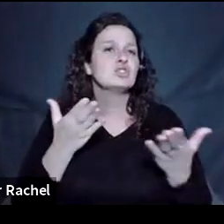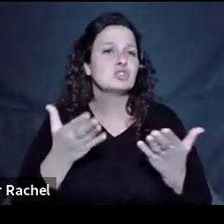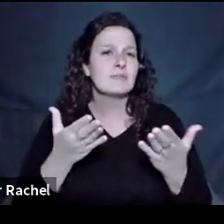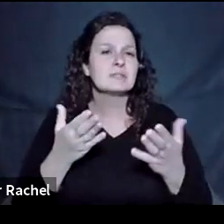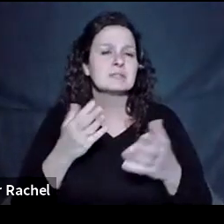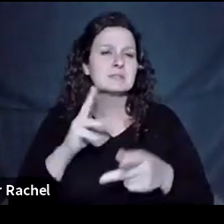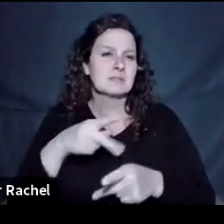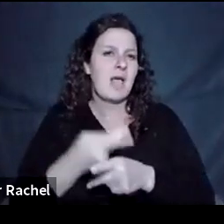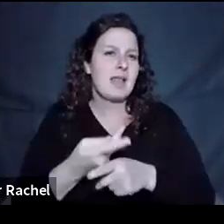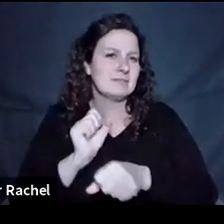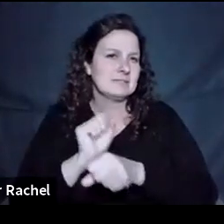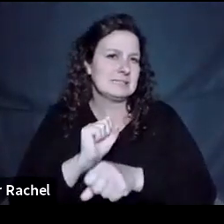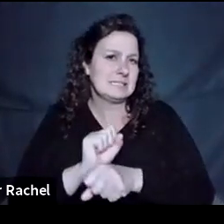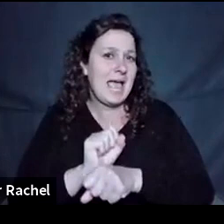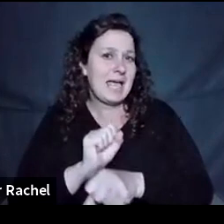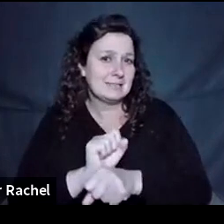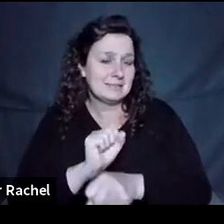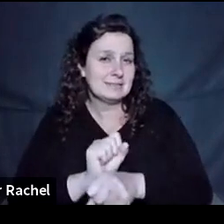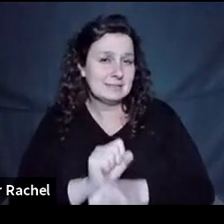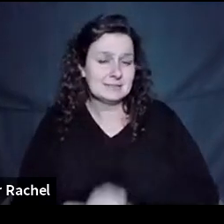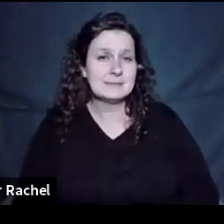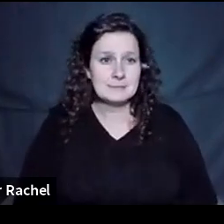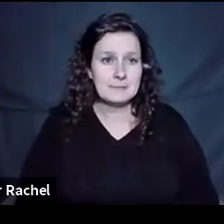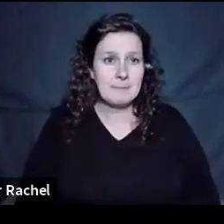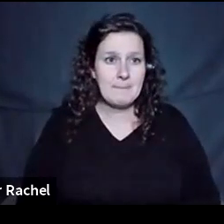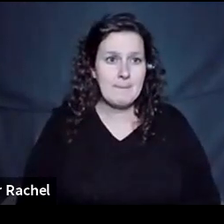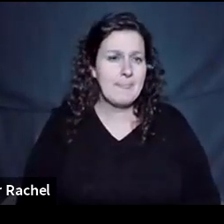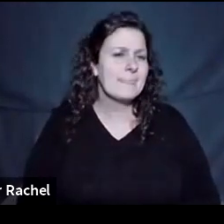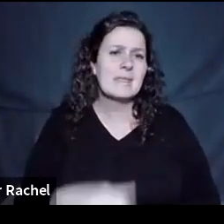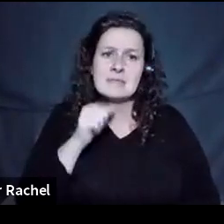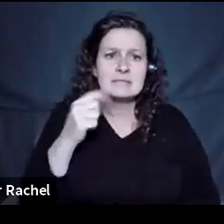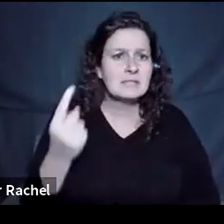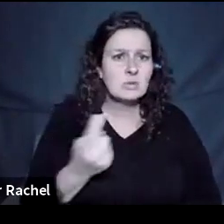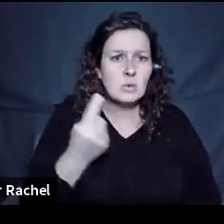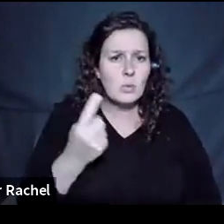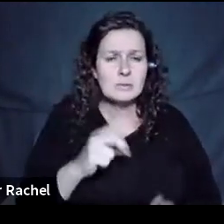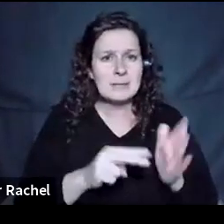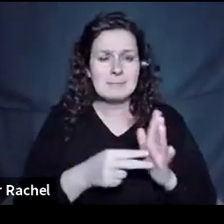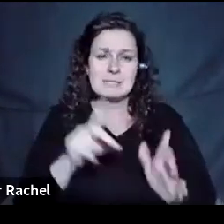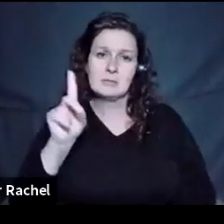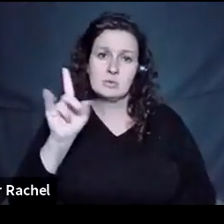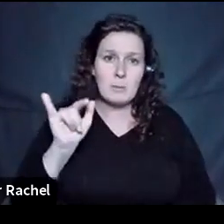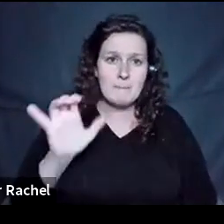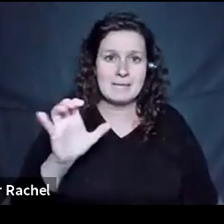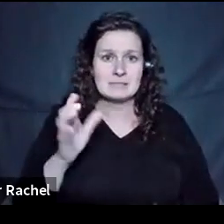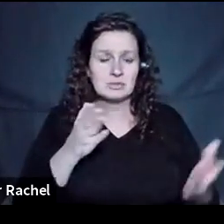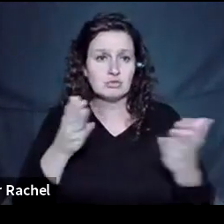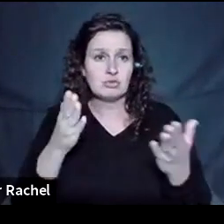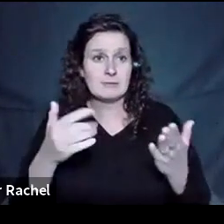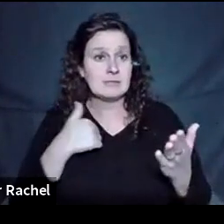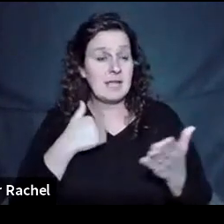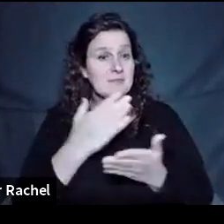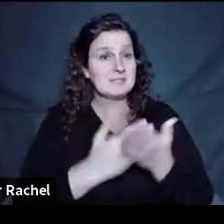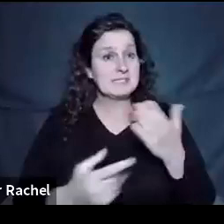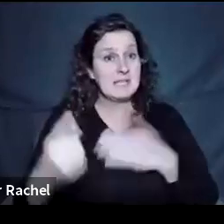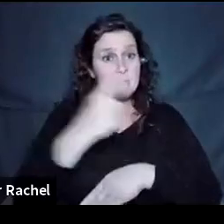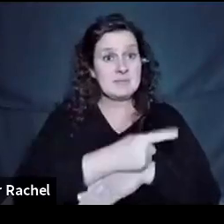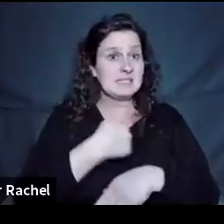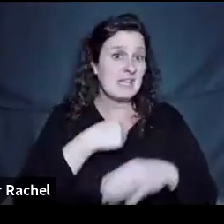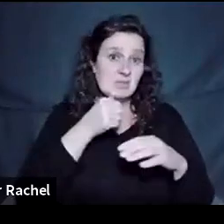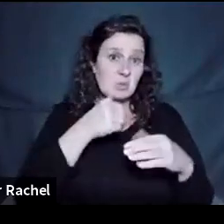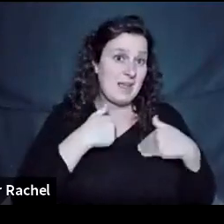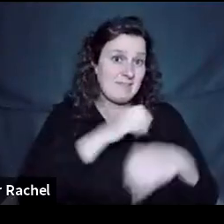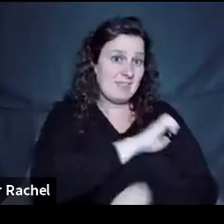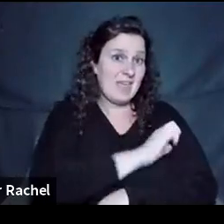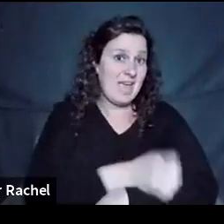tasks, and that doesn't always mean domestic service, because I have days where I don't have the energy to